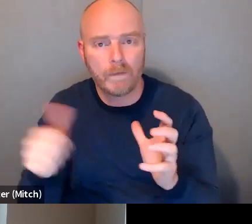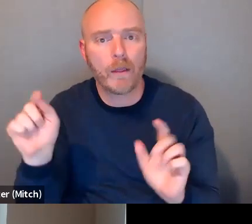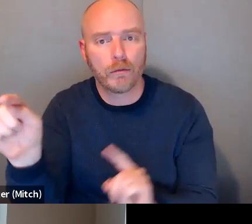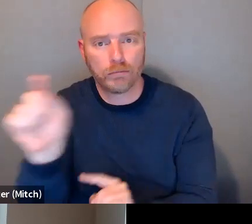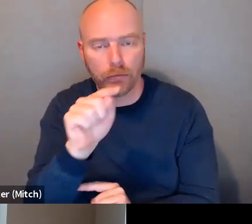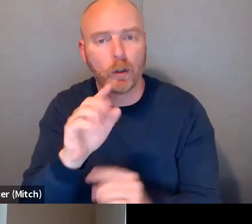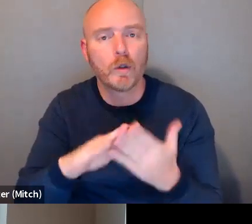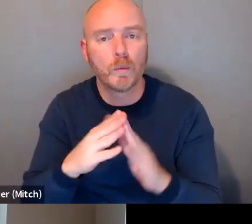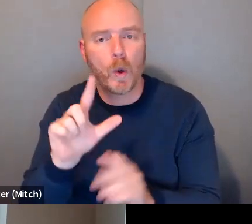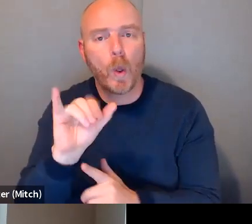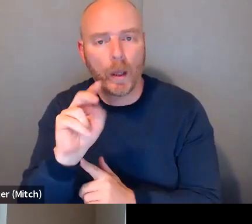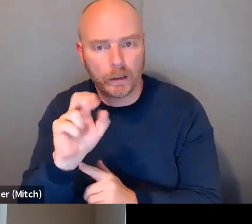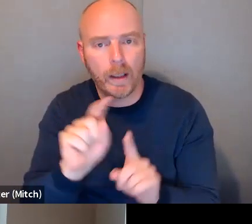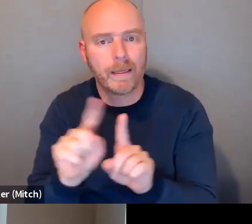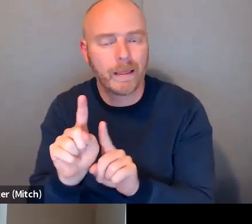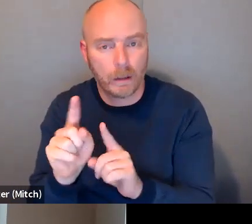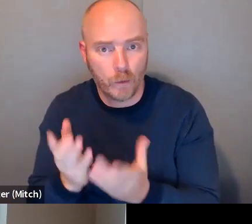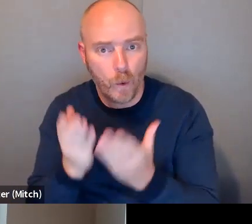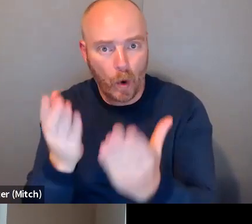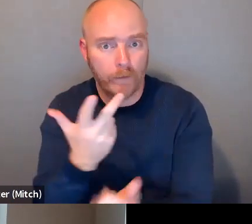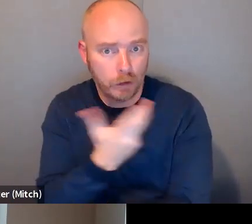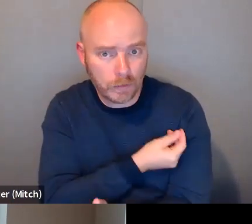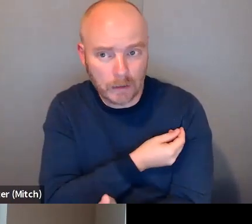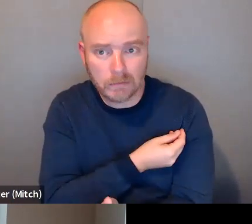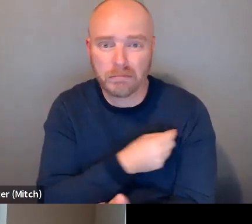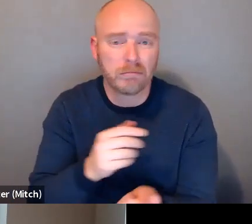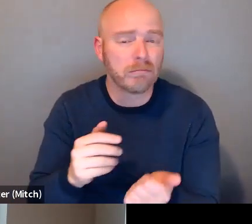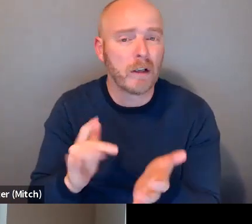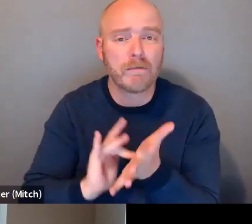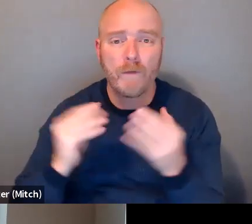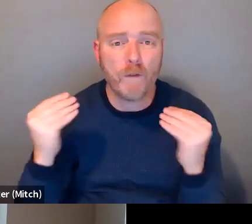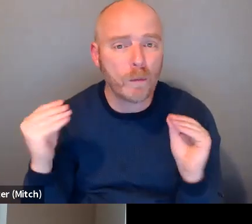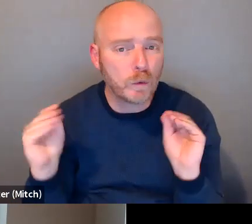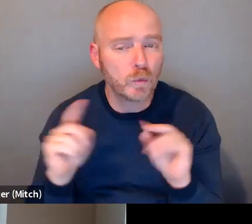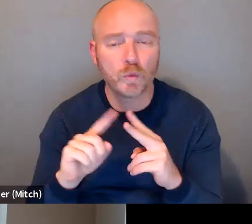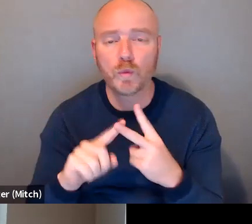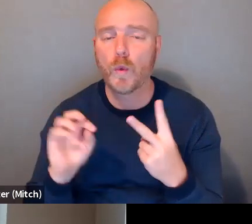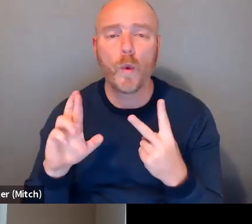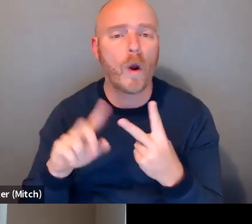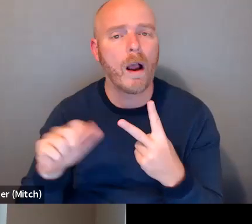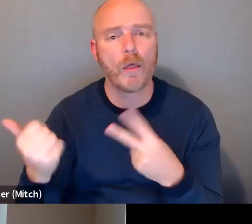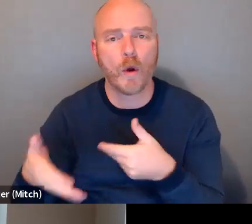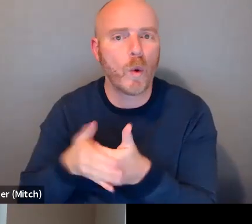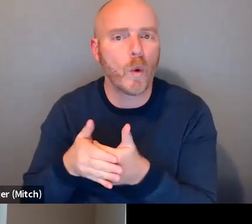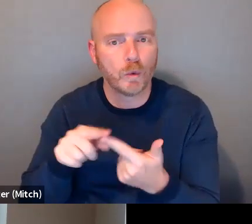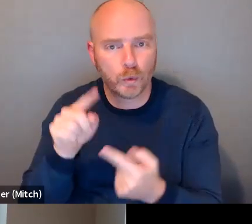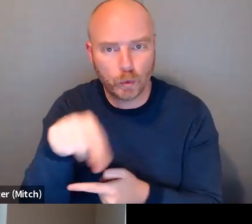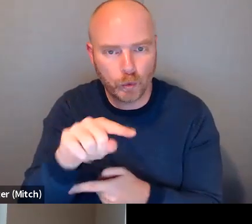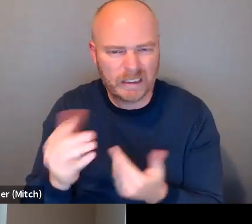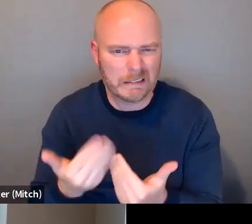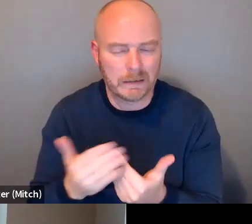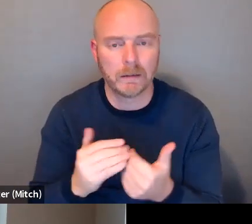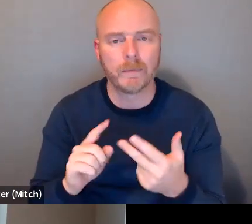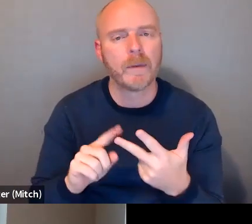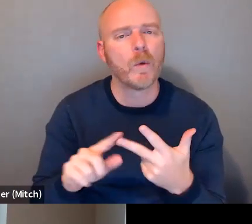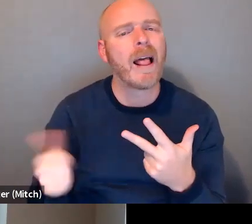community locations that offer vaccines, maybe a pharmacy near you or another place that's convenient for you. What else